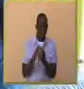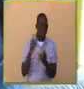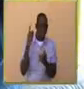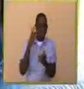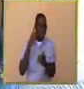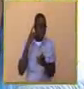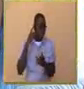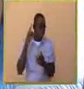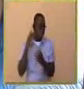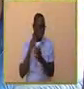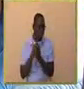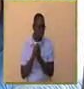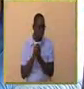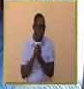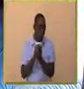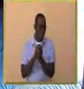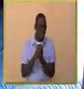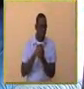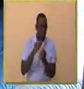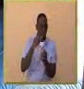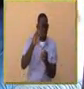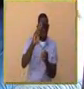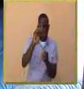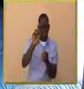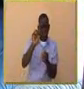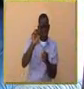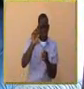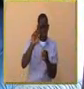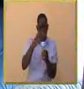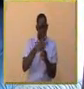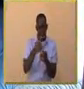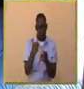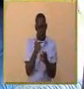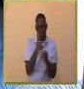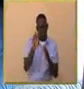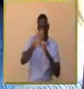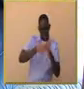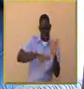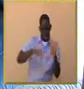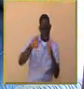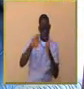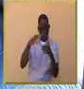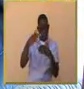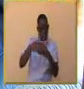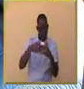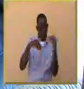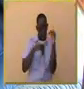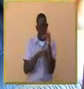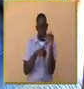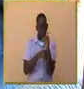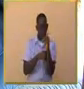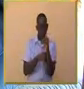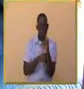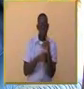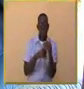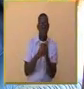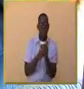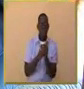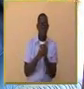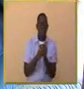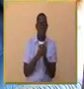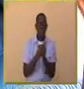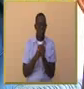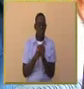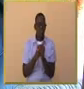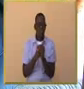Attention, ladies and gentlemen. Mrs. Viljoen calls Rebecca and Charlie to the office immediately. I repeat, Mrs. Viljoen